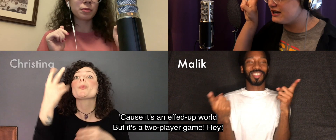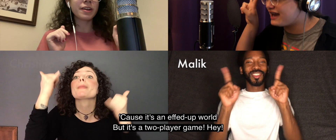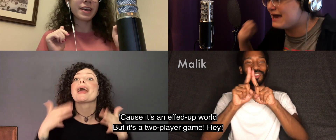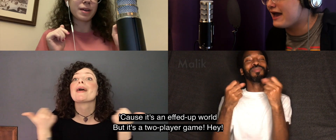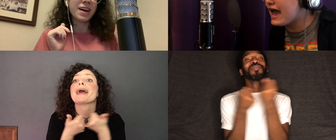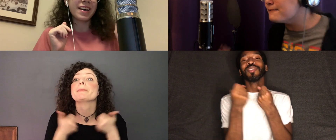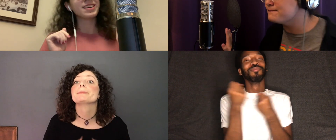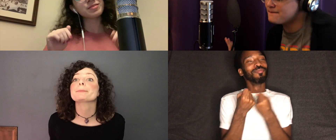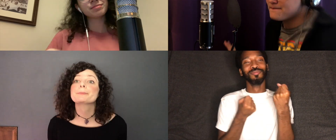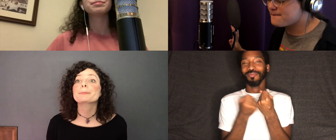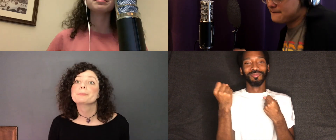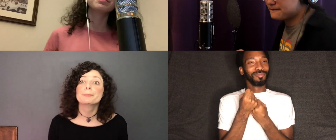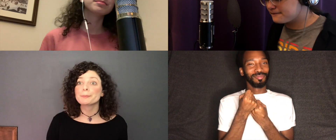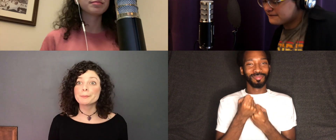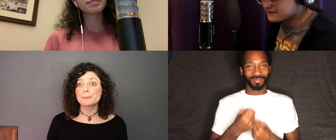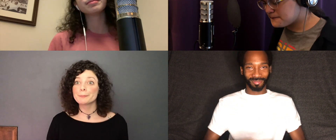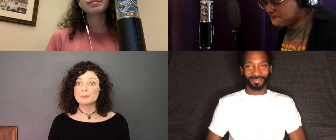but it's a two-player game. Hey!